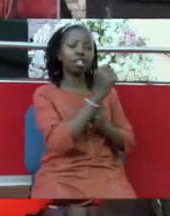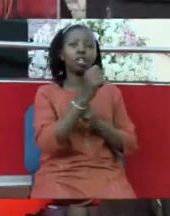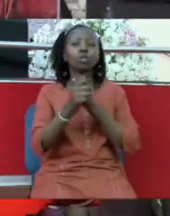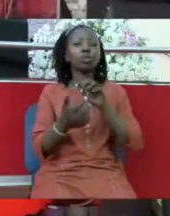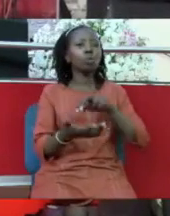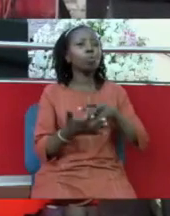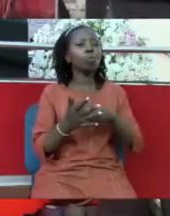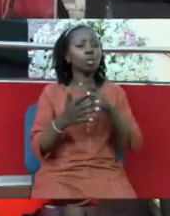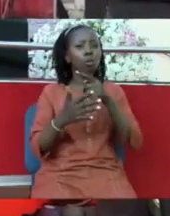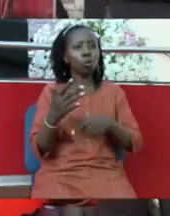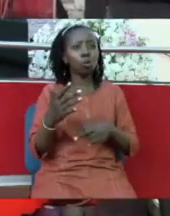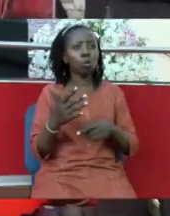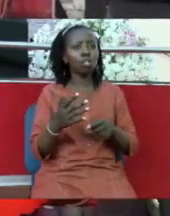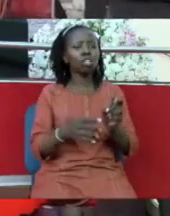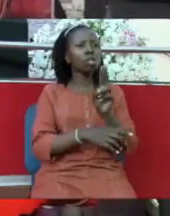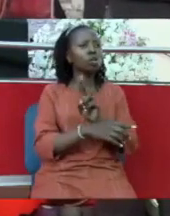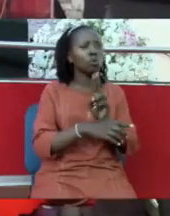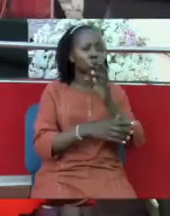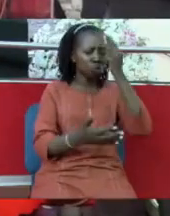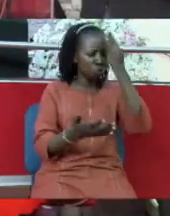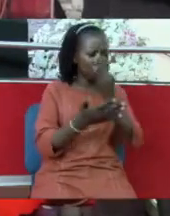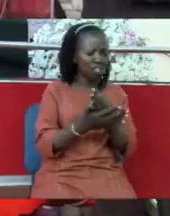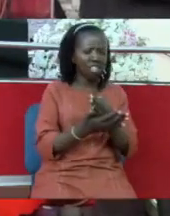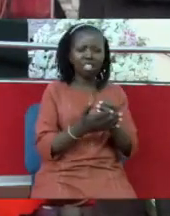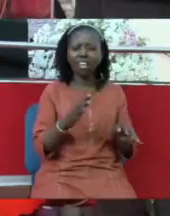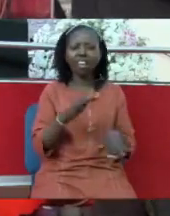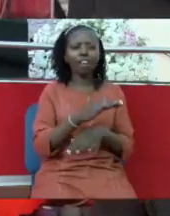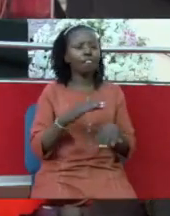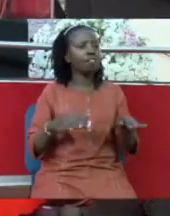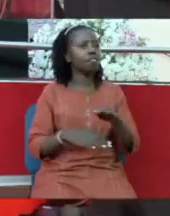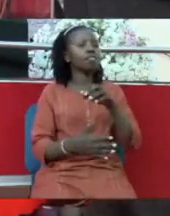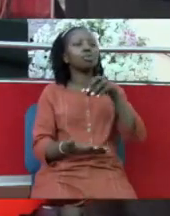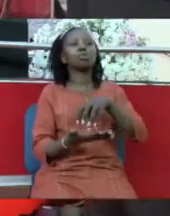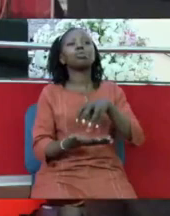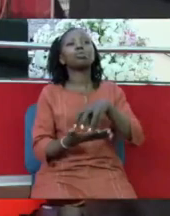you can use your faith in every situation.